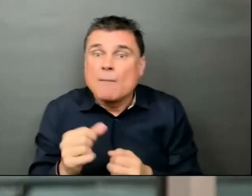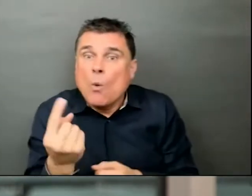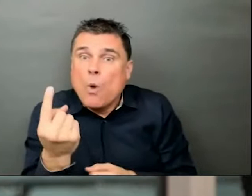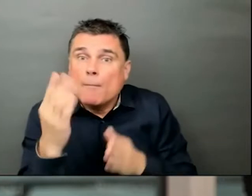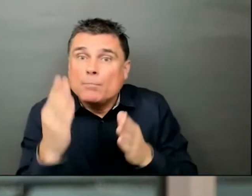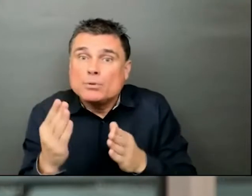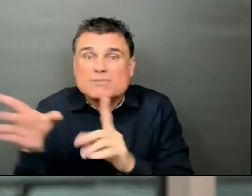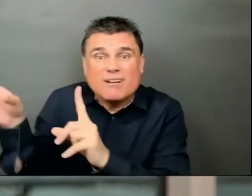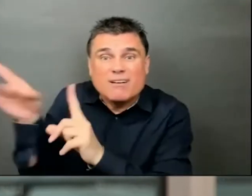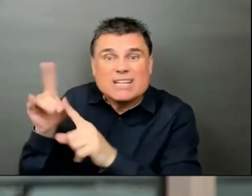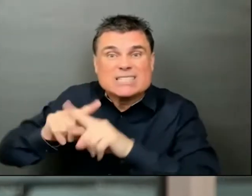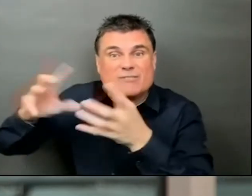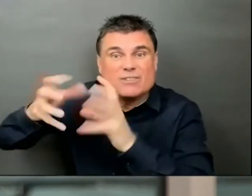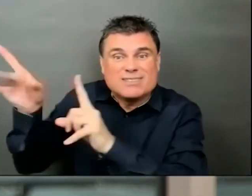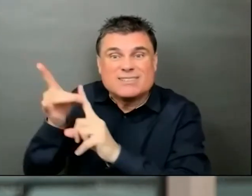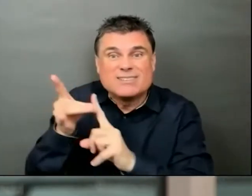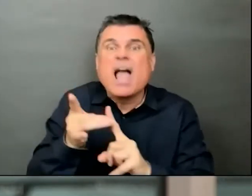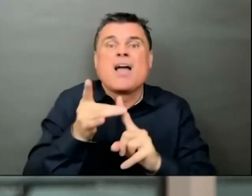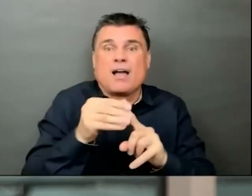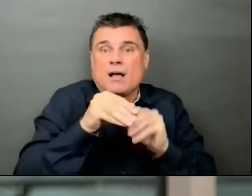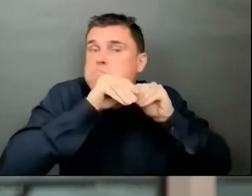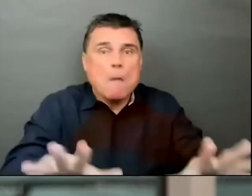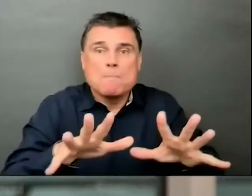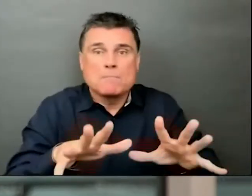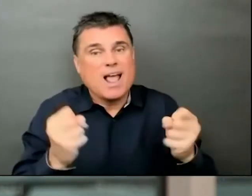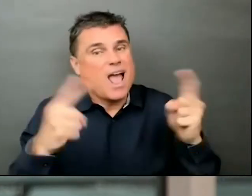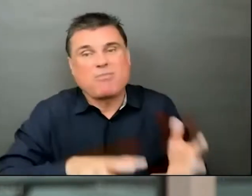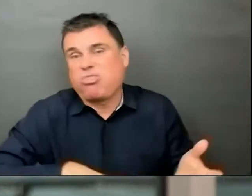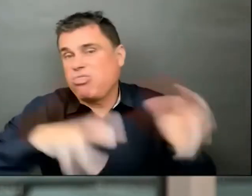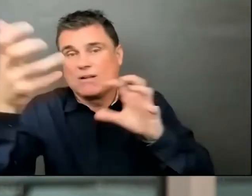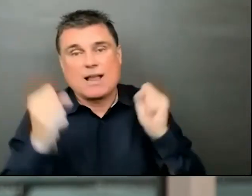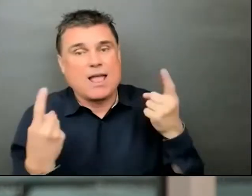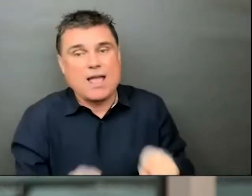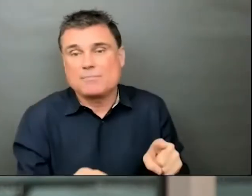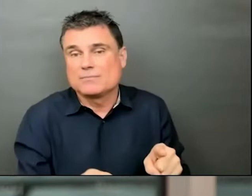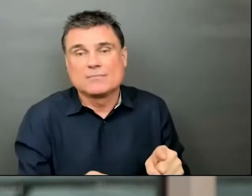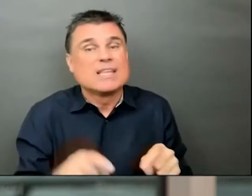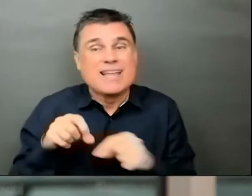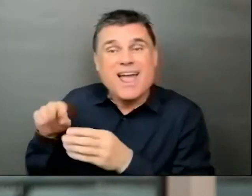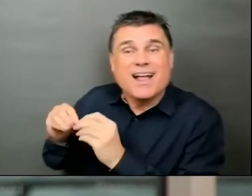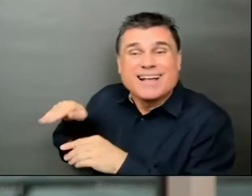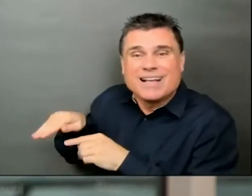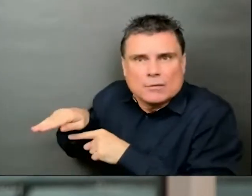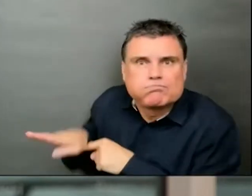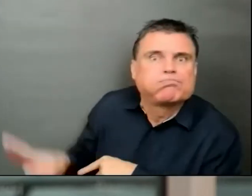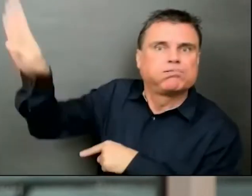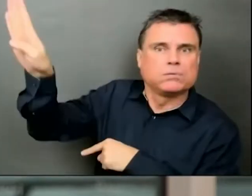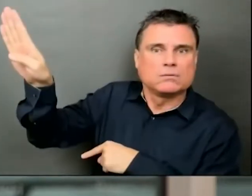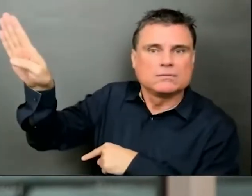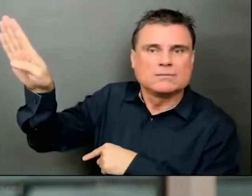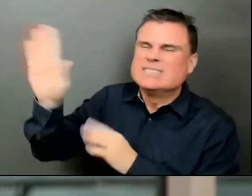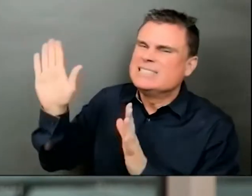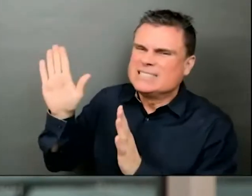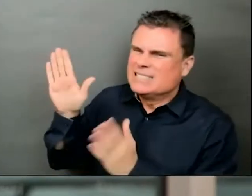increase in our contacts or risky contacts with others can quickly counteract all of our progress and